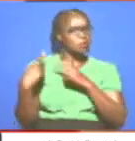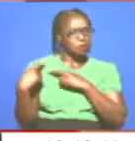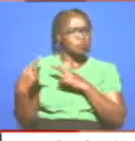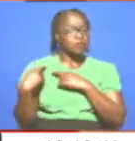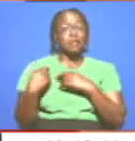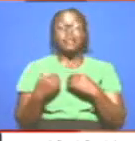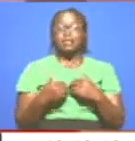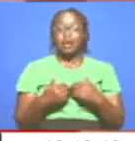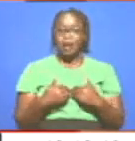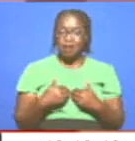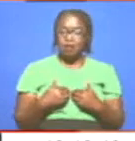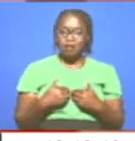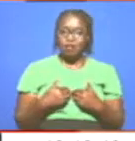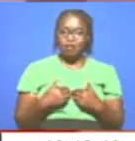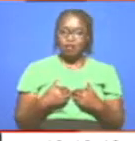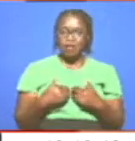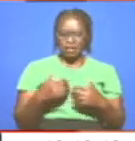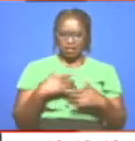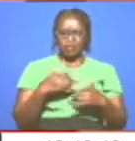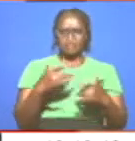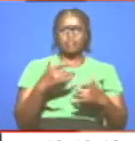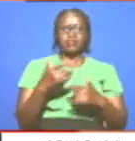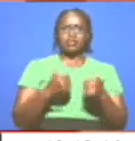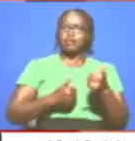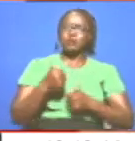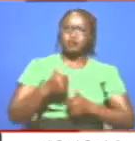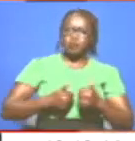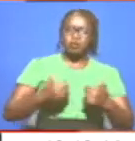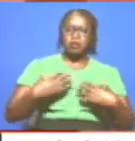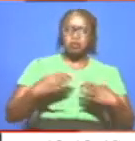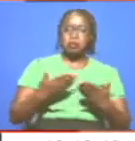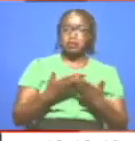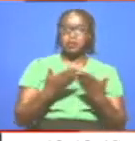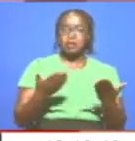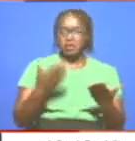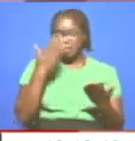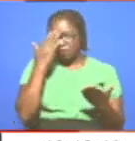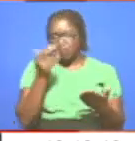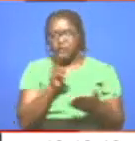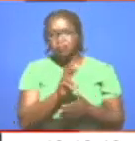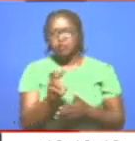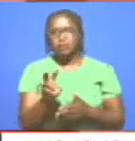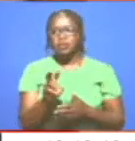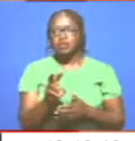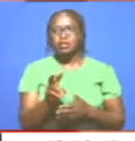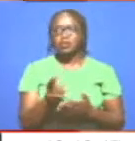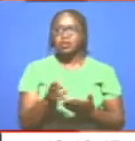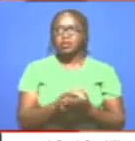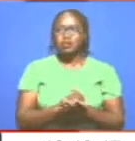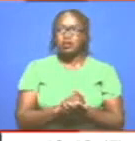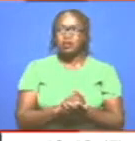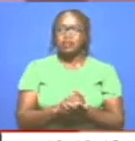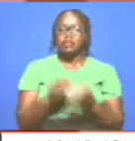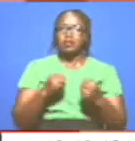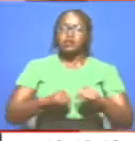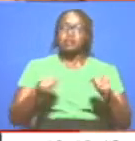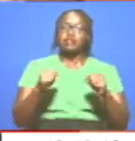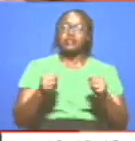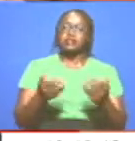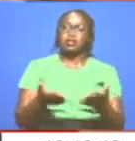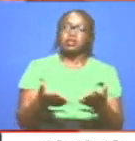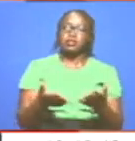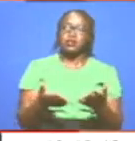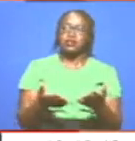What has been the interest for people who've, because now we've seen, for example, we may have a chairman here, but we know